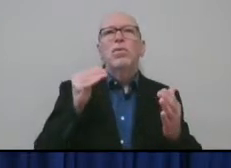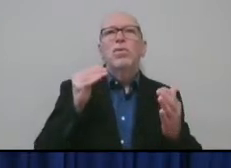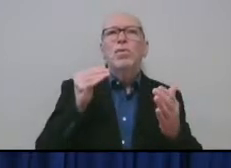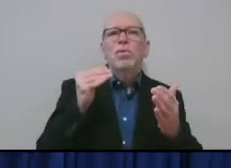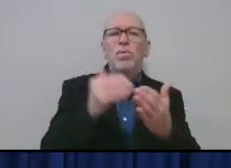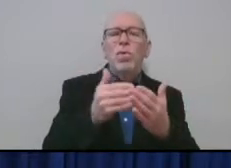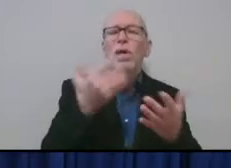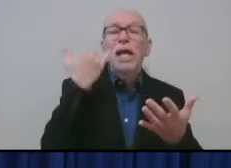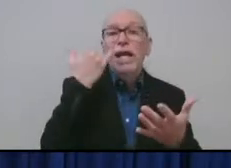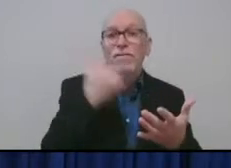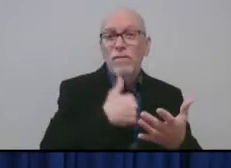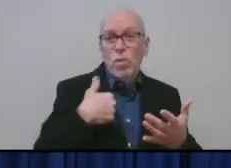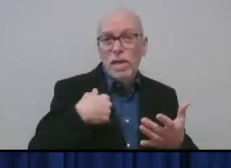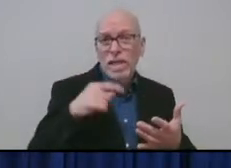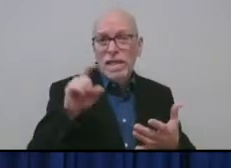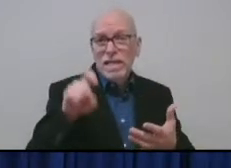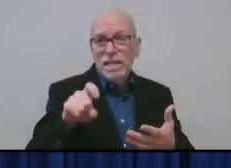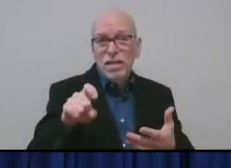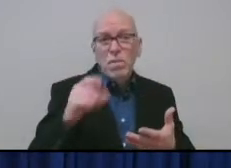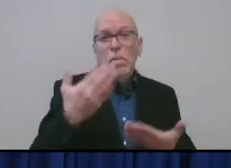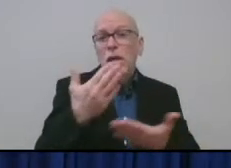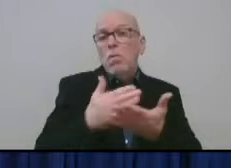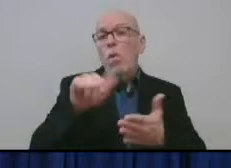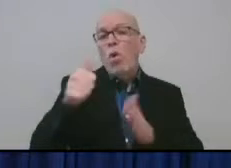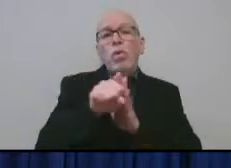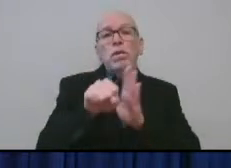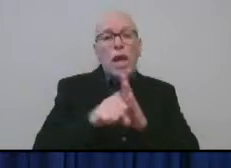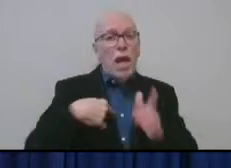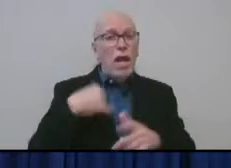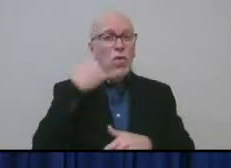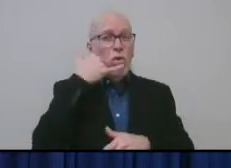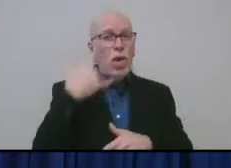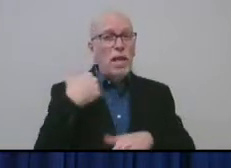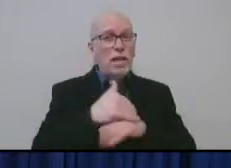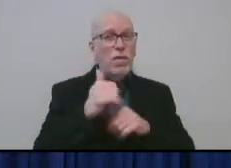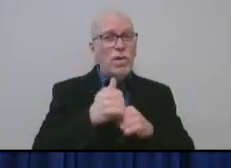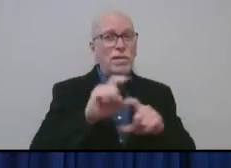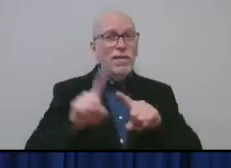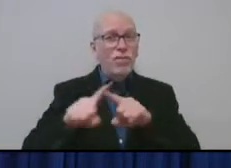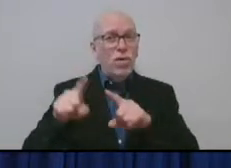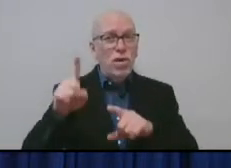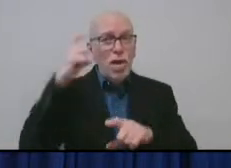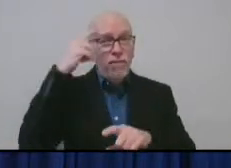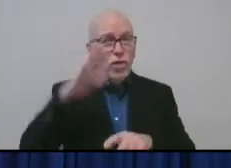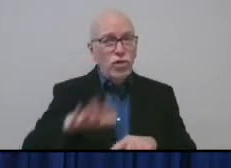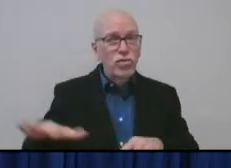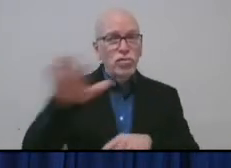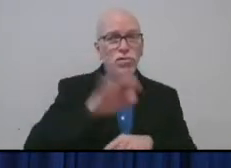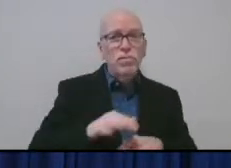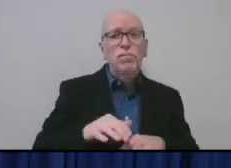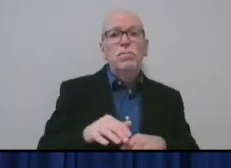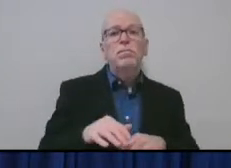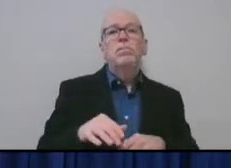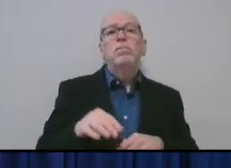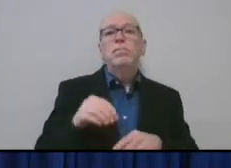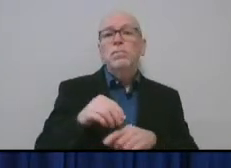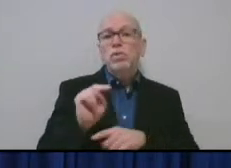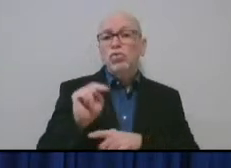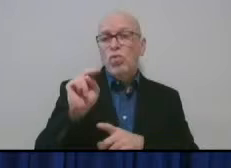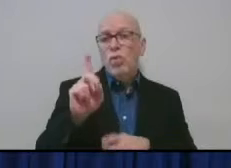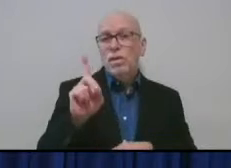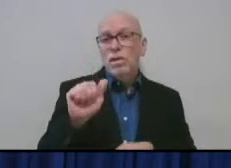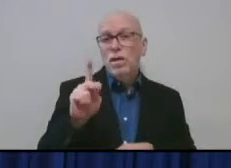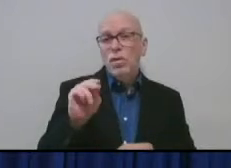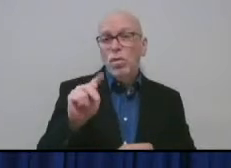we needed it, and maybe there's some other states. I was on a call last night with a lot of governors, and North Dakota chimed in and